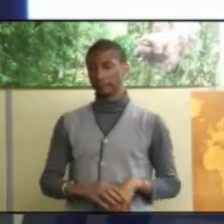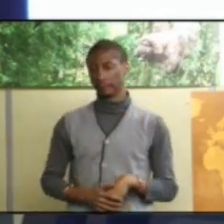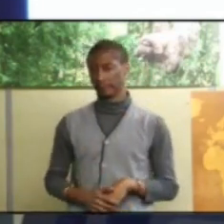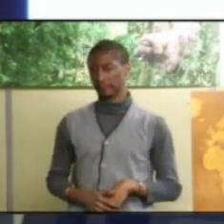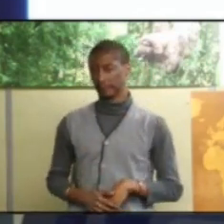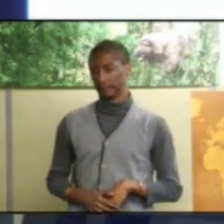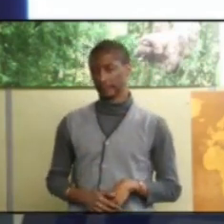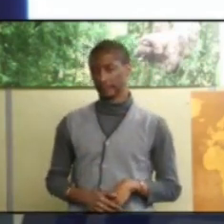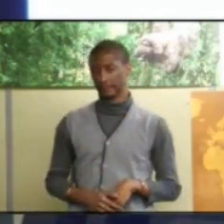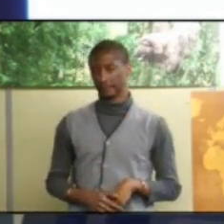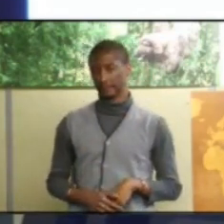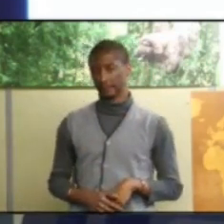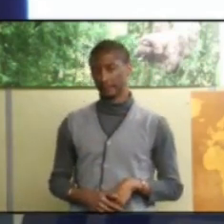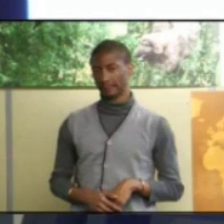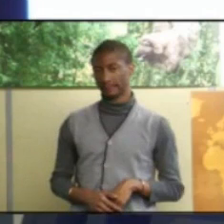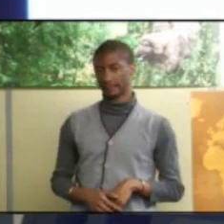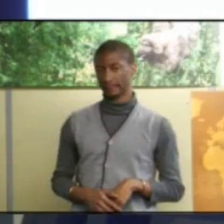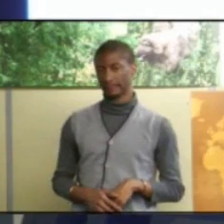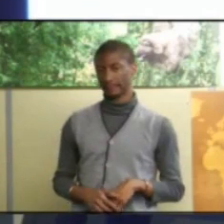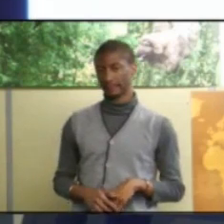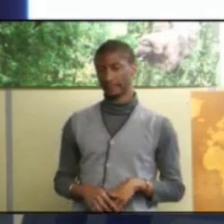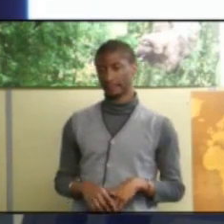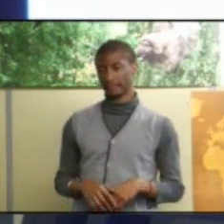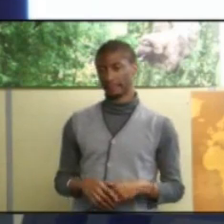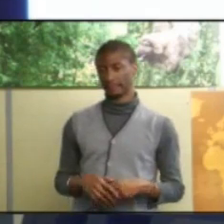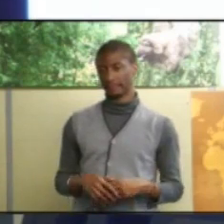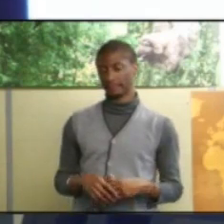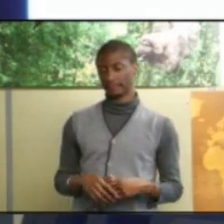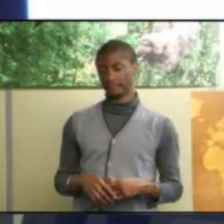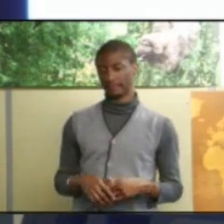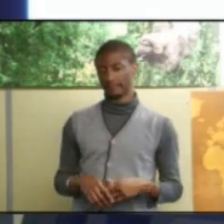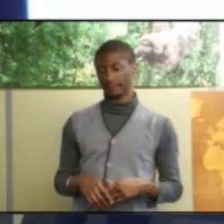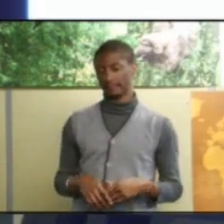So that's where, if you're,